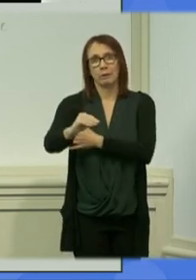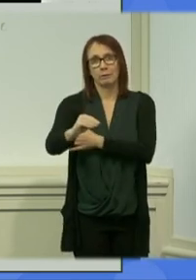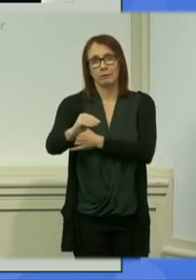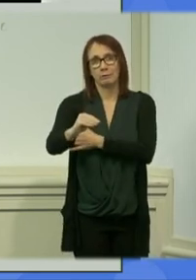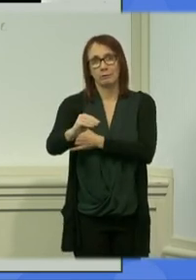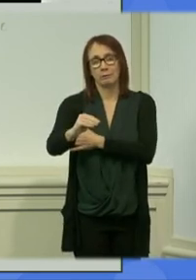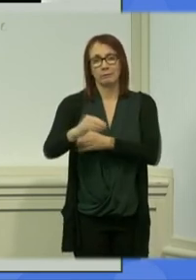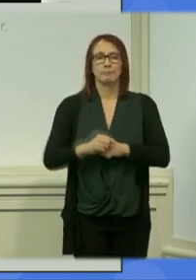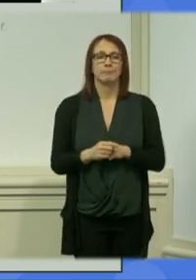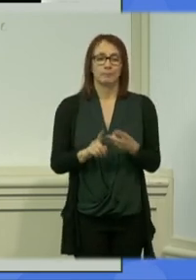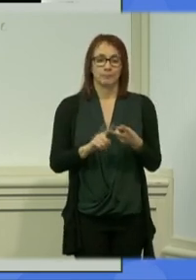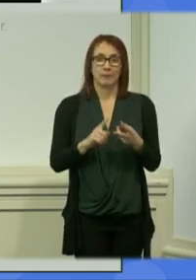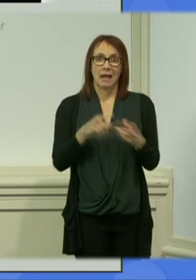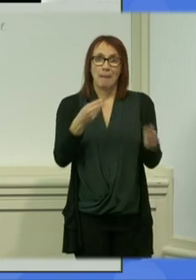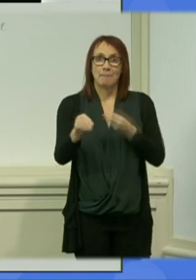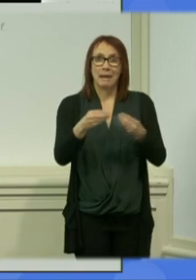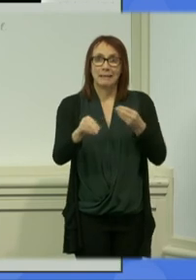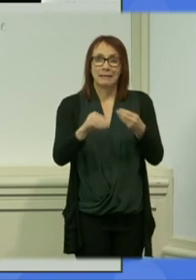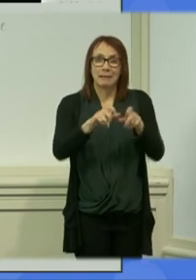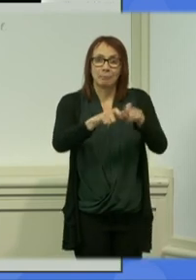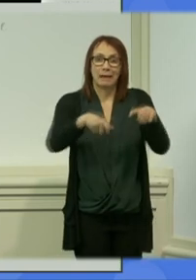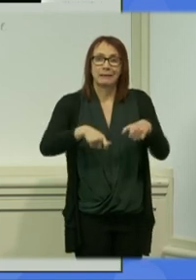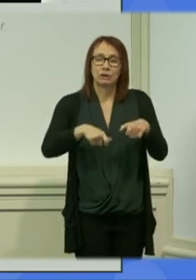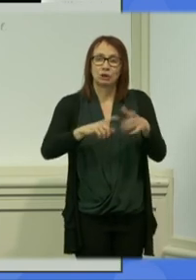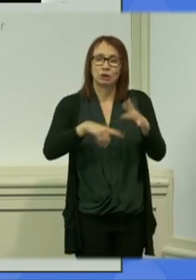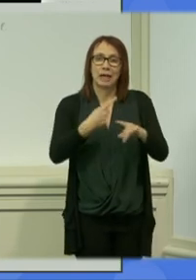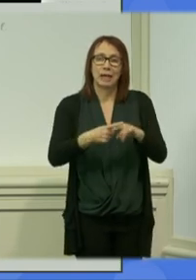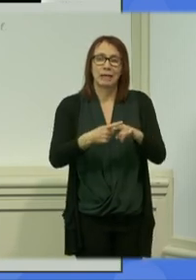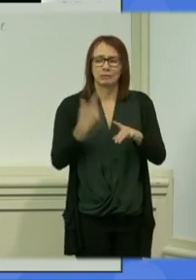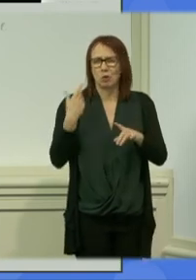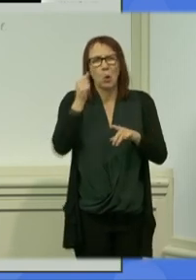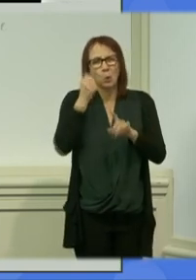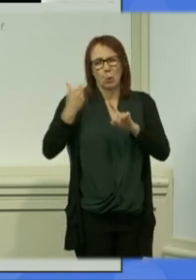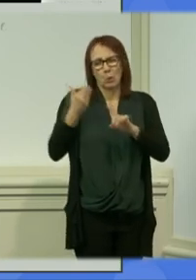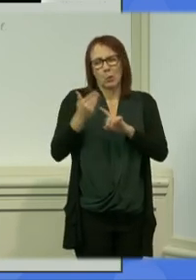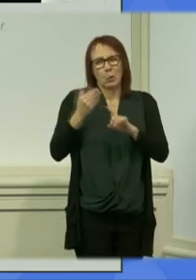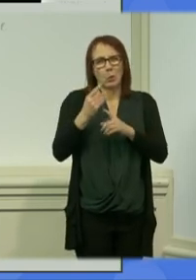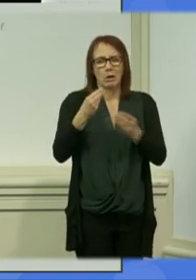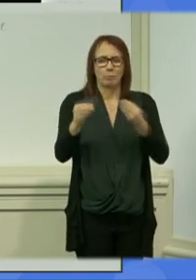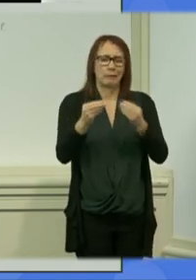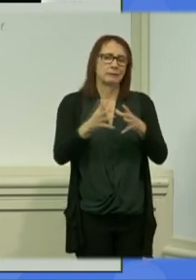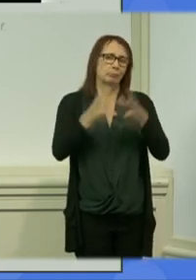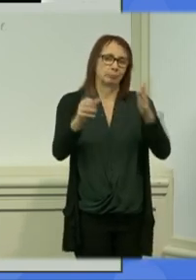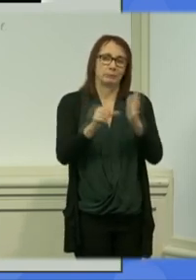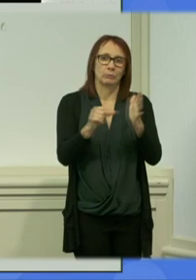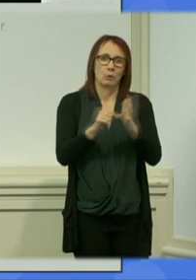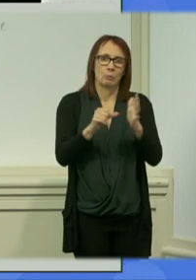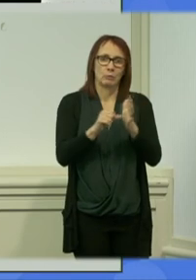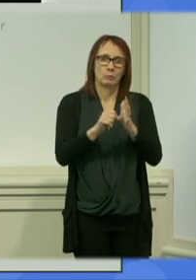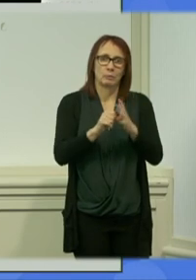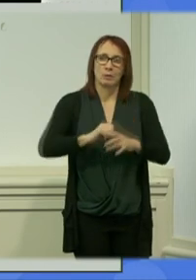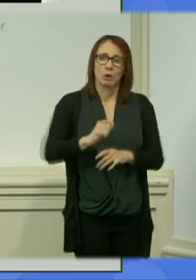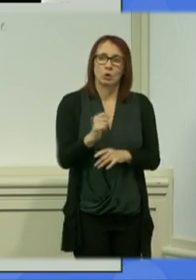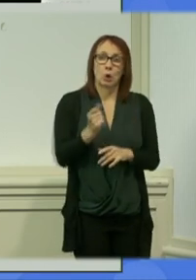Plastic packaging tax. Now, plastic's become a big issue in recent years, and Scotland actually pioneered the use of the plastic